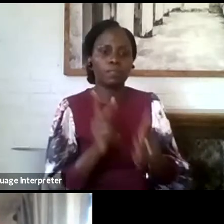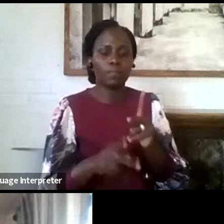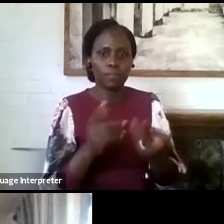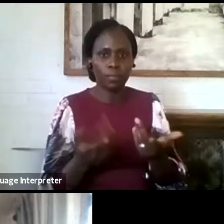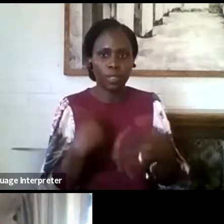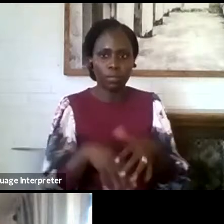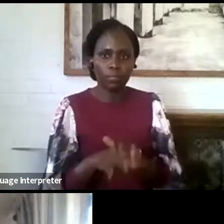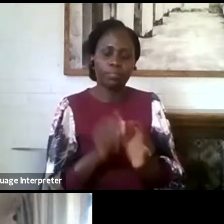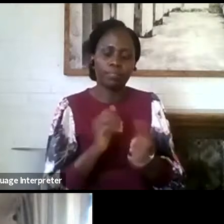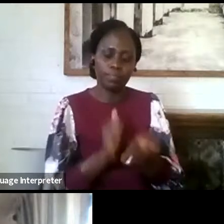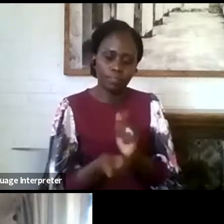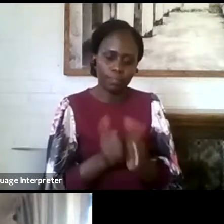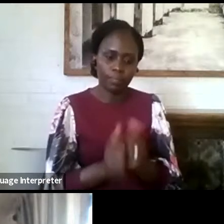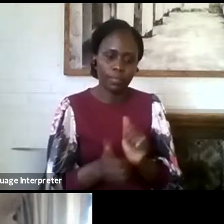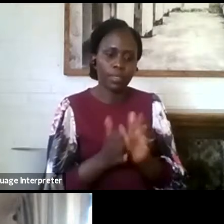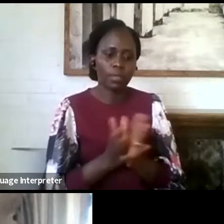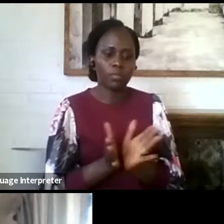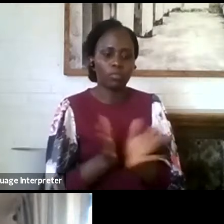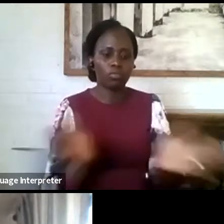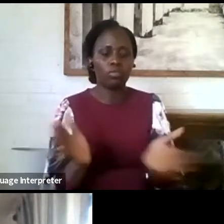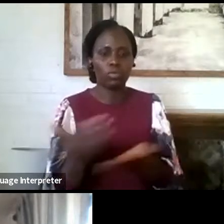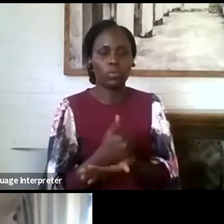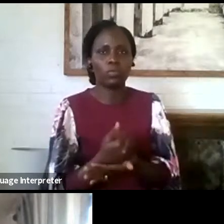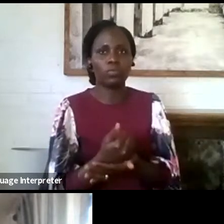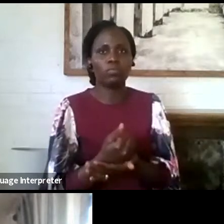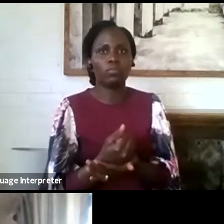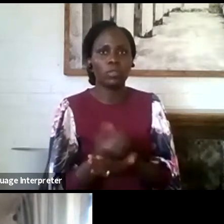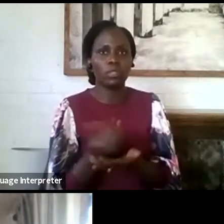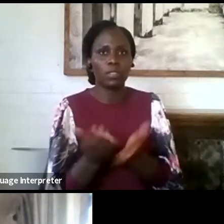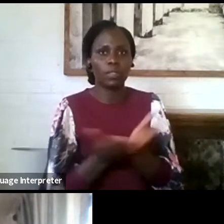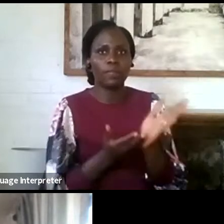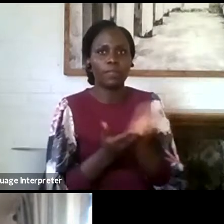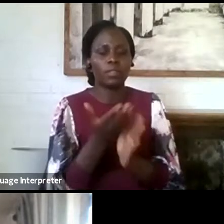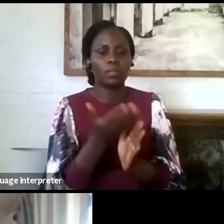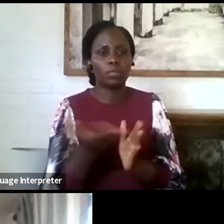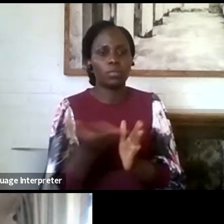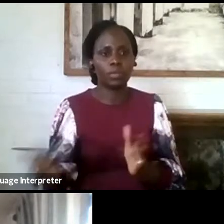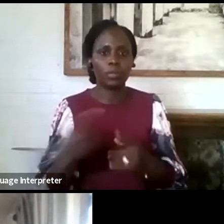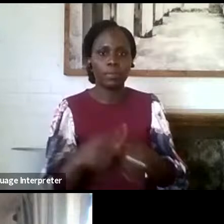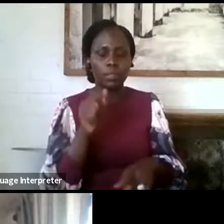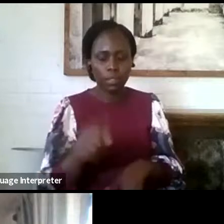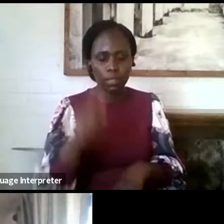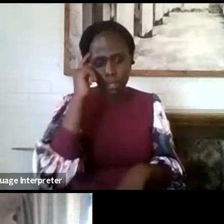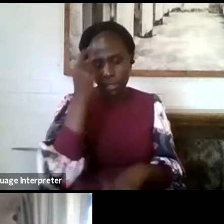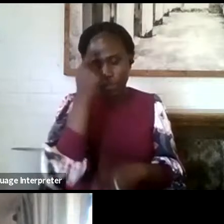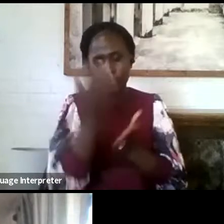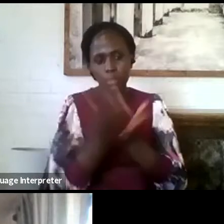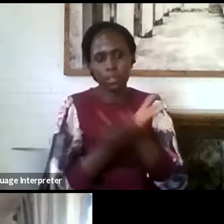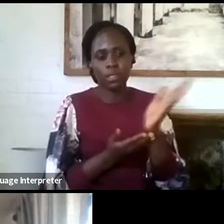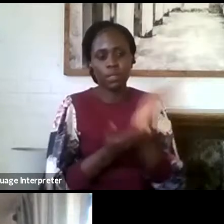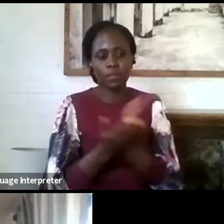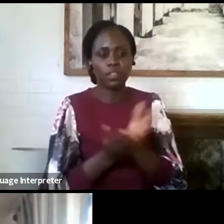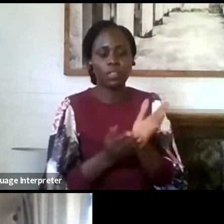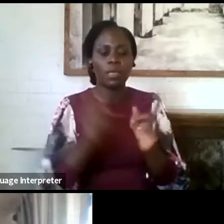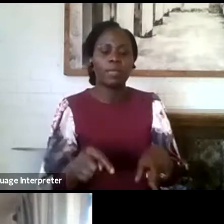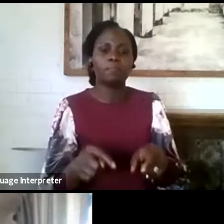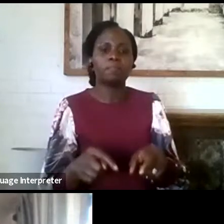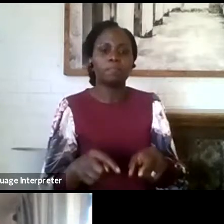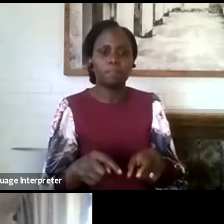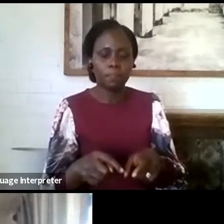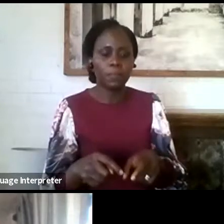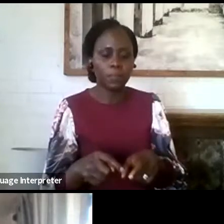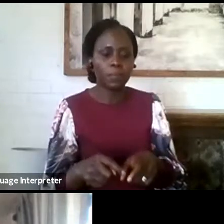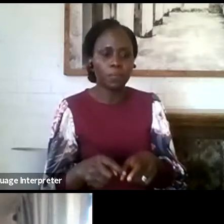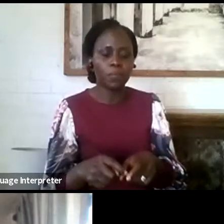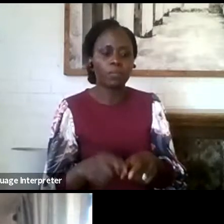broaden the scope of services available. But if these are government services, should either through seeking redress